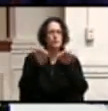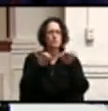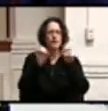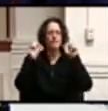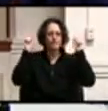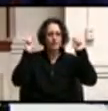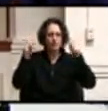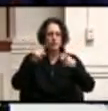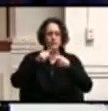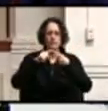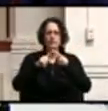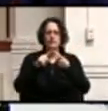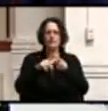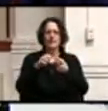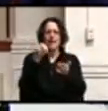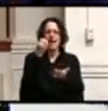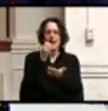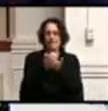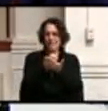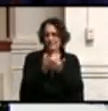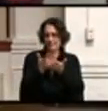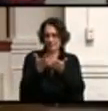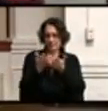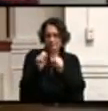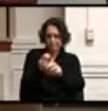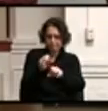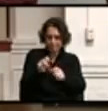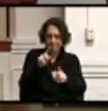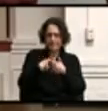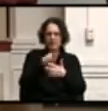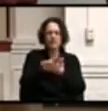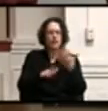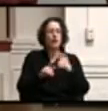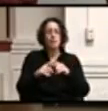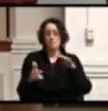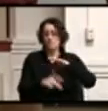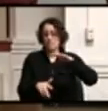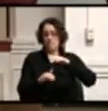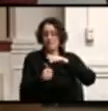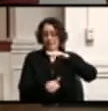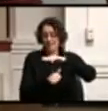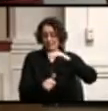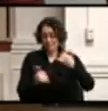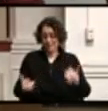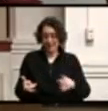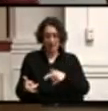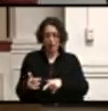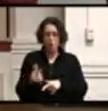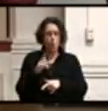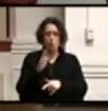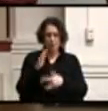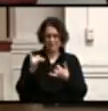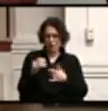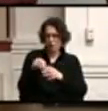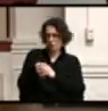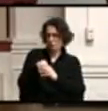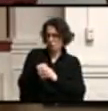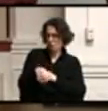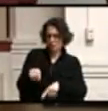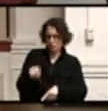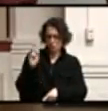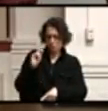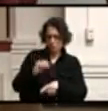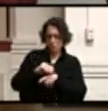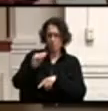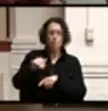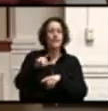basement going forward? Long term police storage is going to go where the existing EOC is, and the existing cell